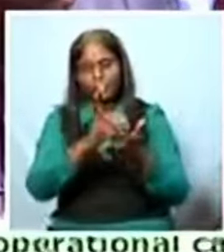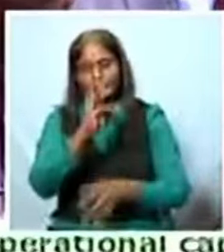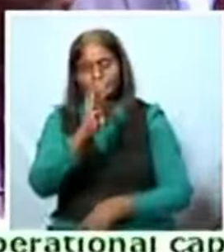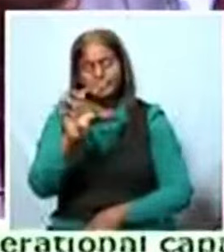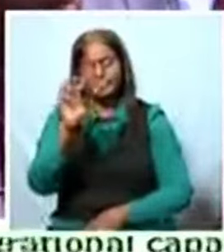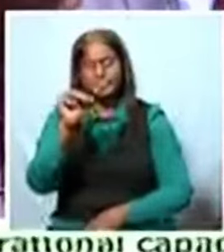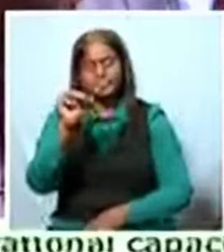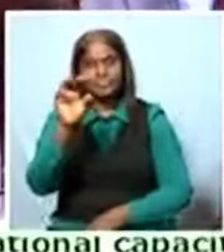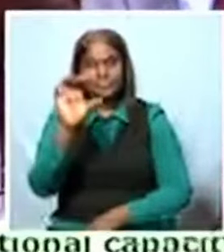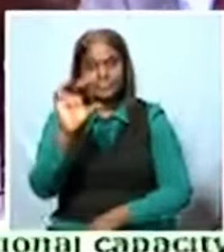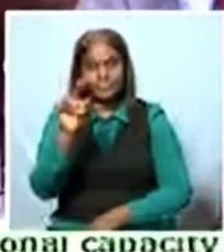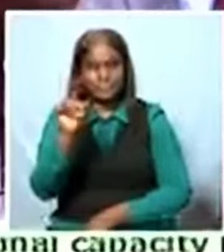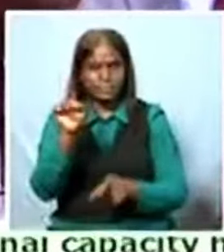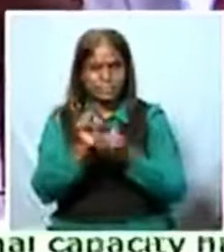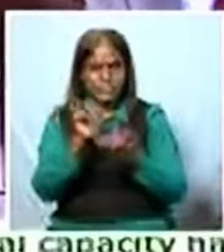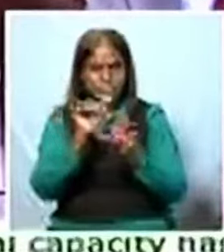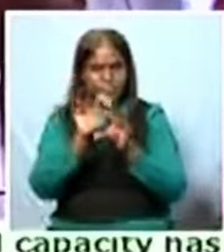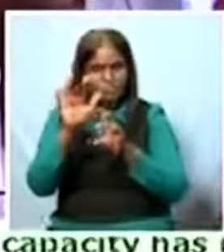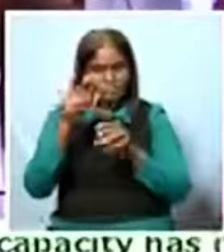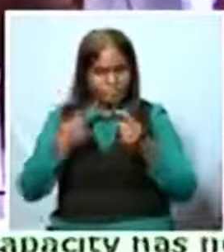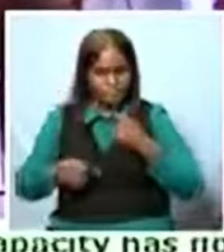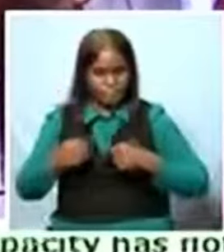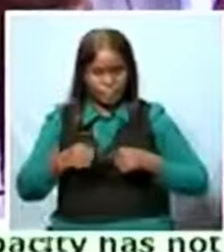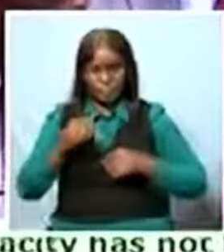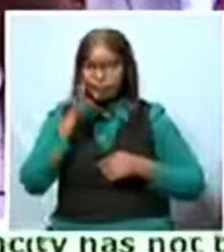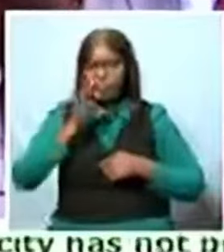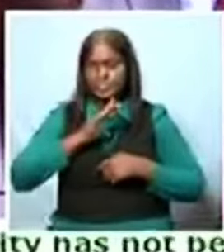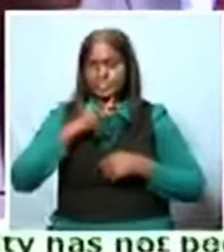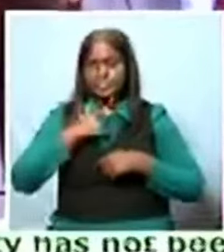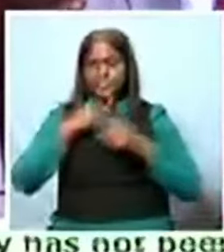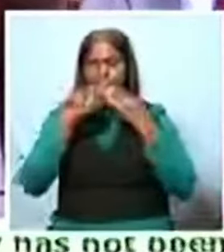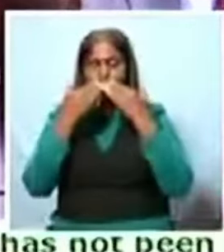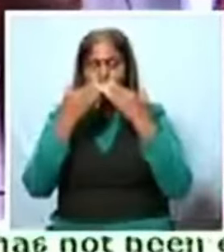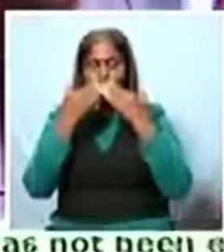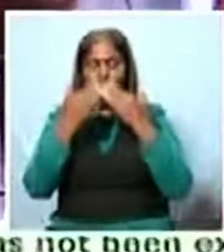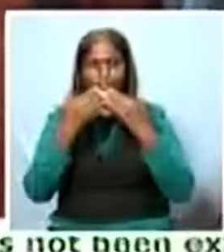21,600 meter cubed, is in Kamfinsa. Madam Speaker, I thank you.